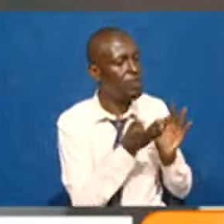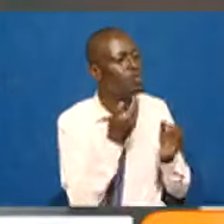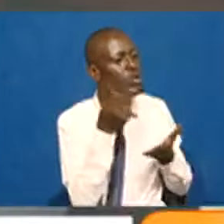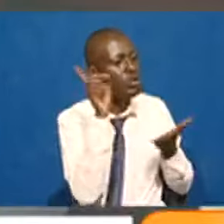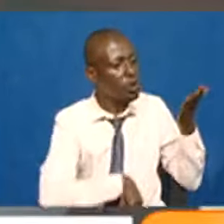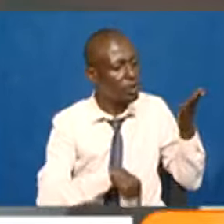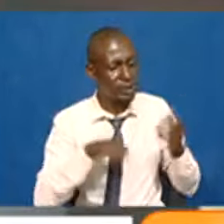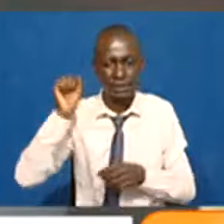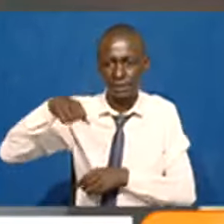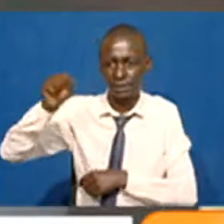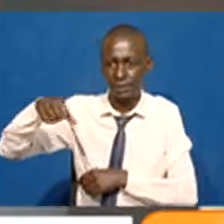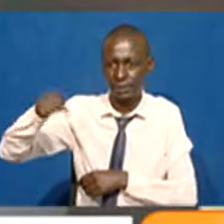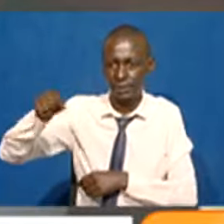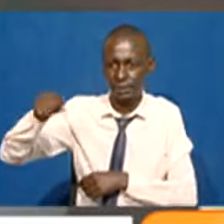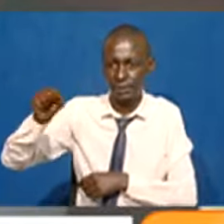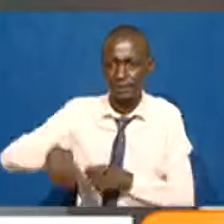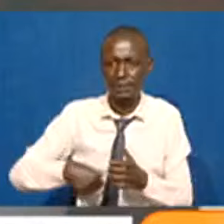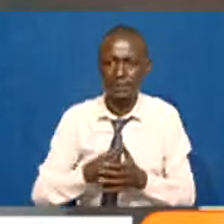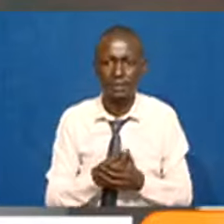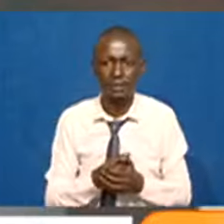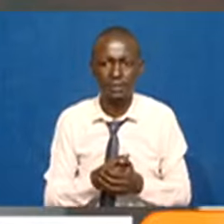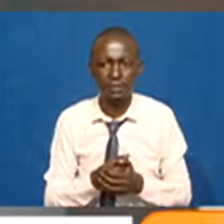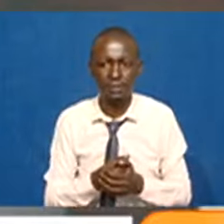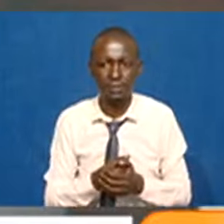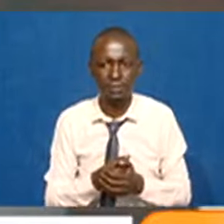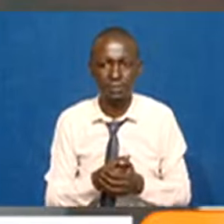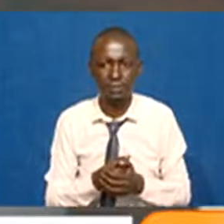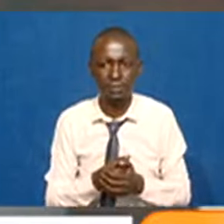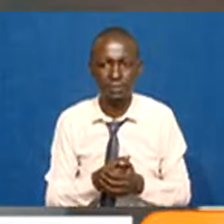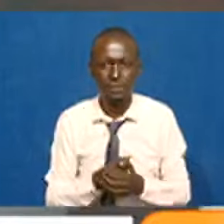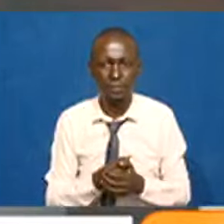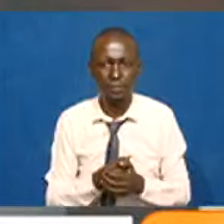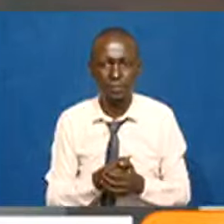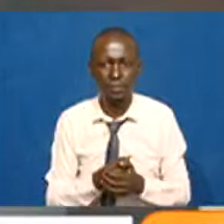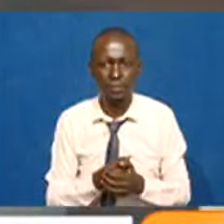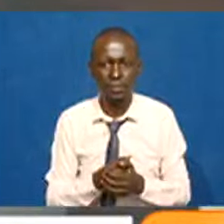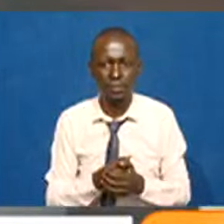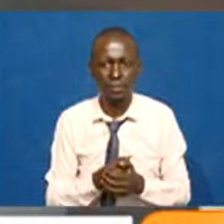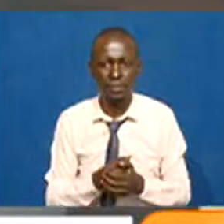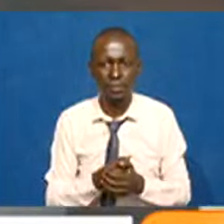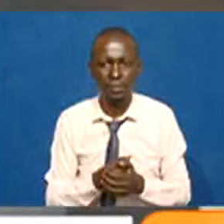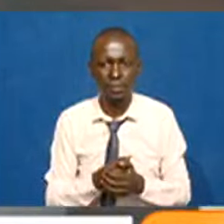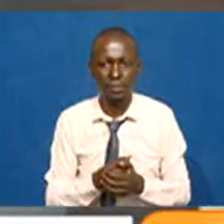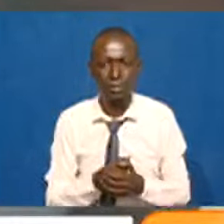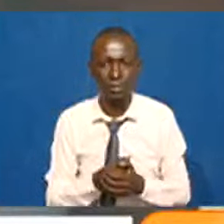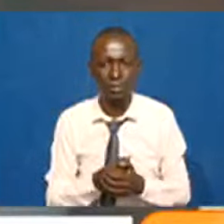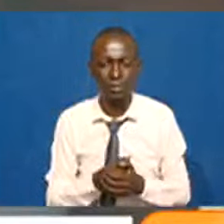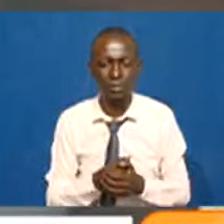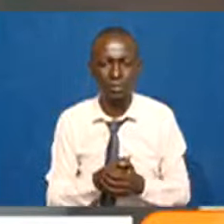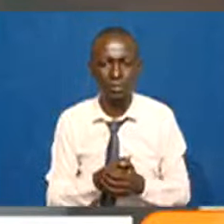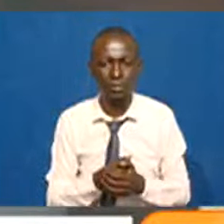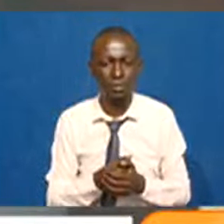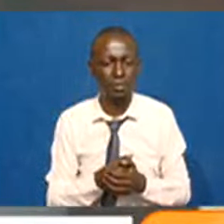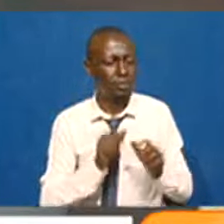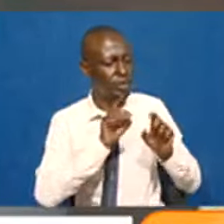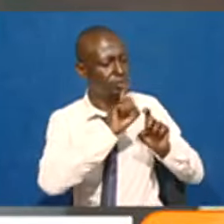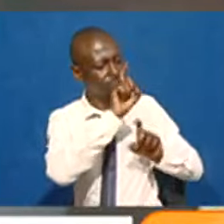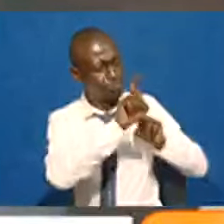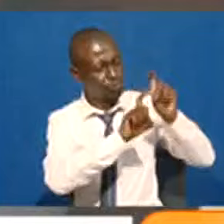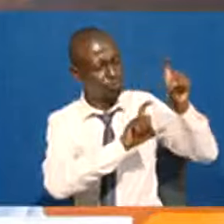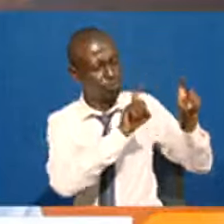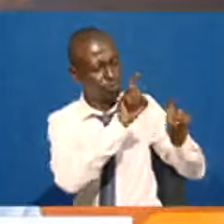how to register. You can just take the artist through that again one more time. Actually, how does one become a member? There are many questions on how do I become a